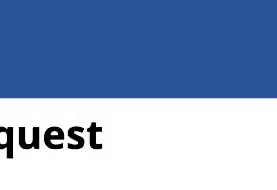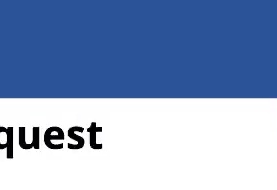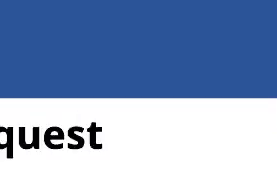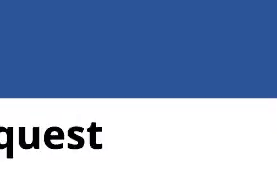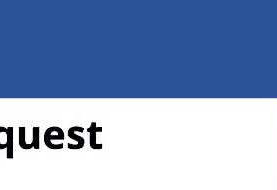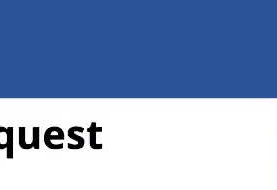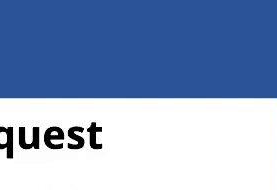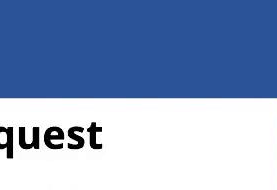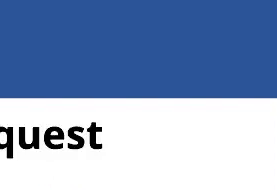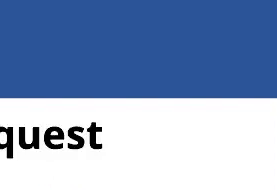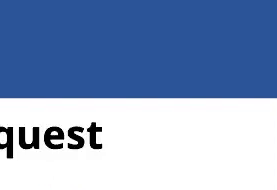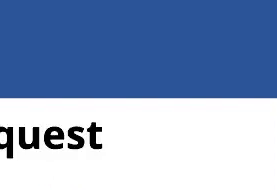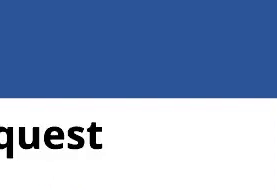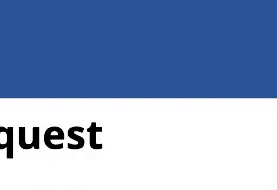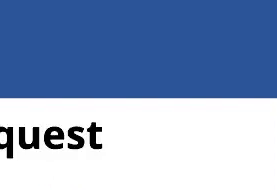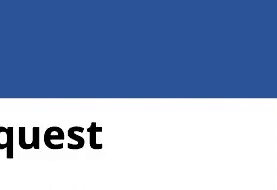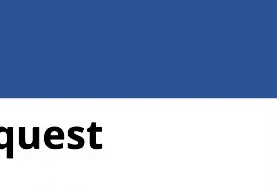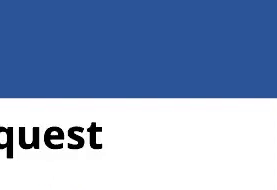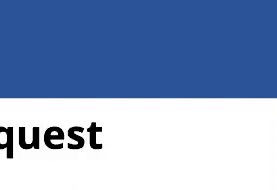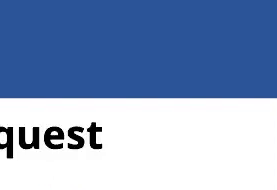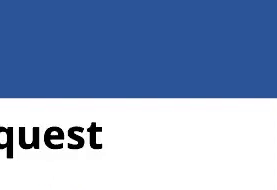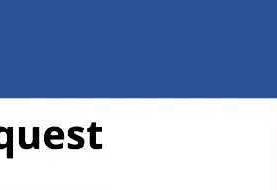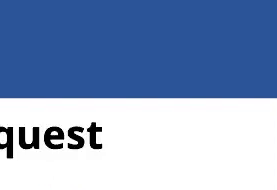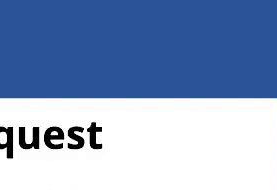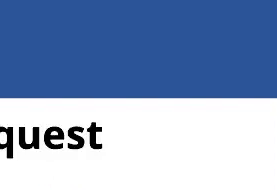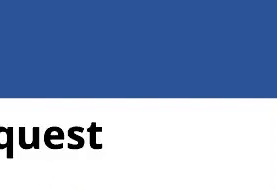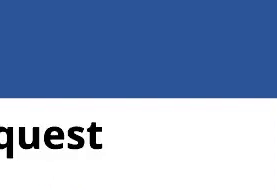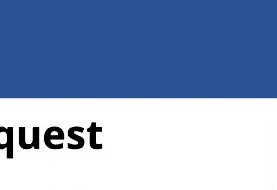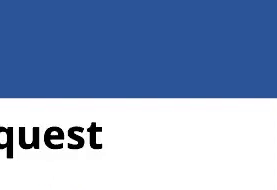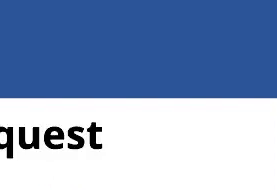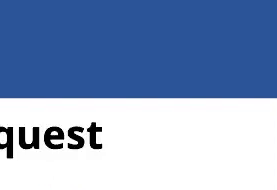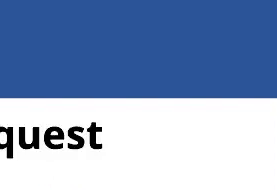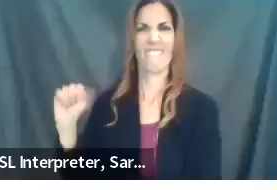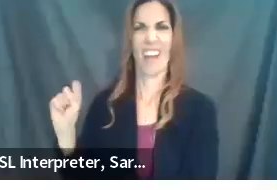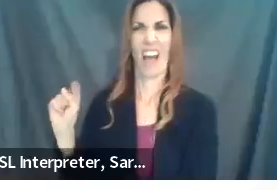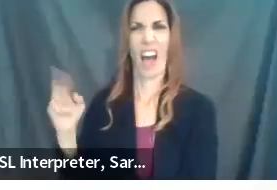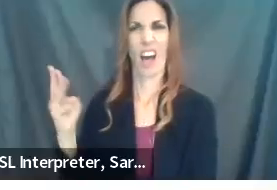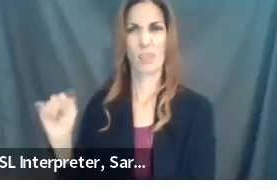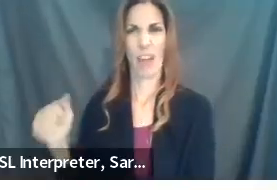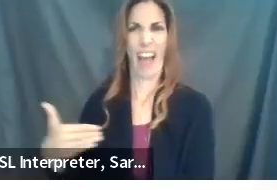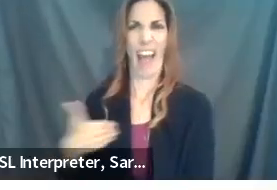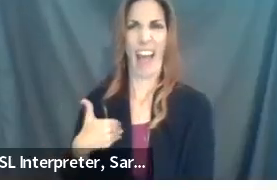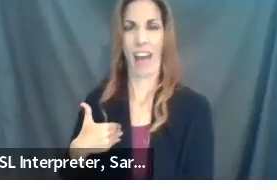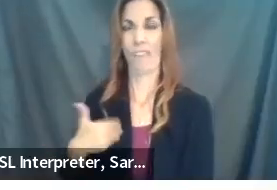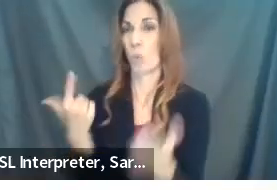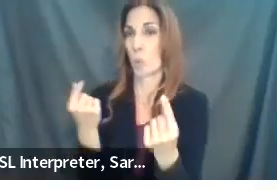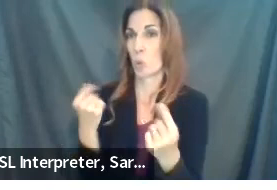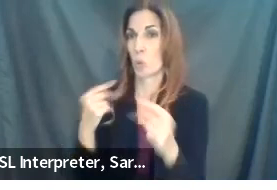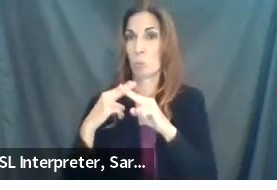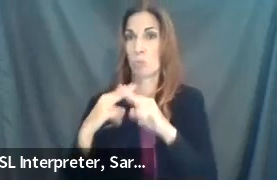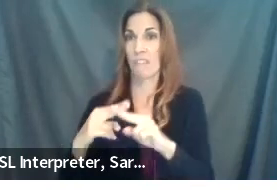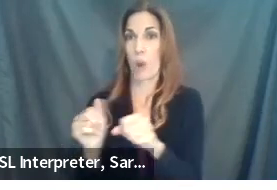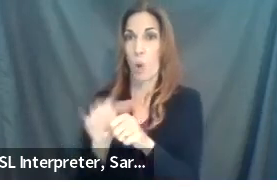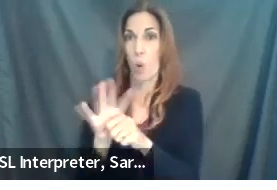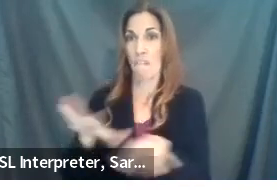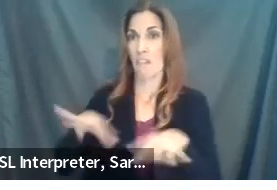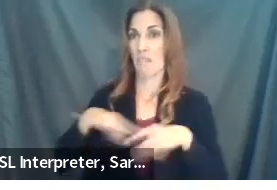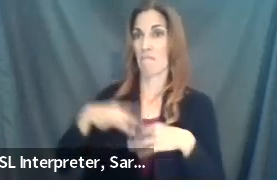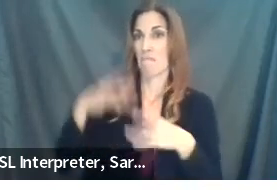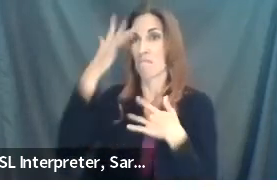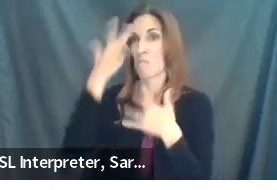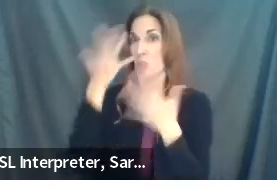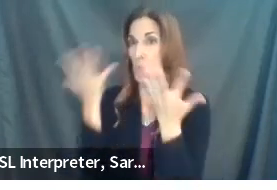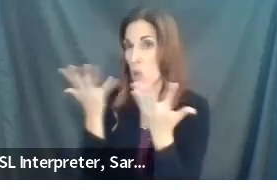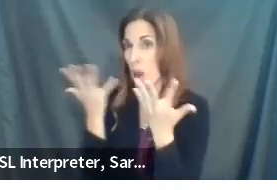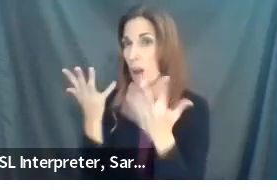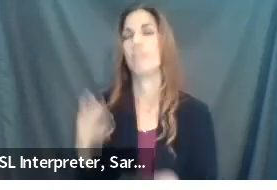was, what can an asthmatic do in the prevention of COVID-19? So for prevention, you